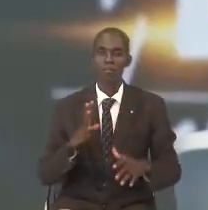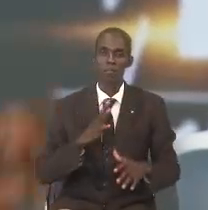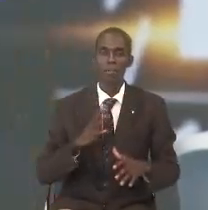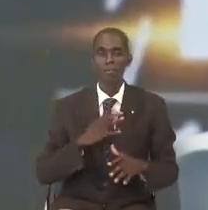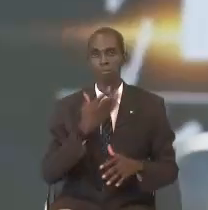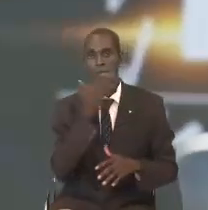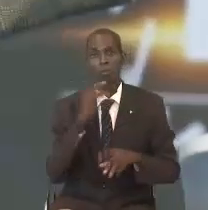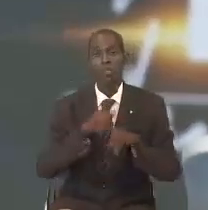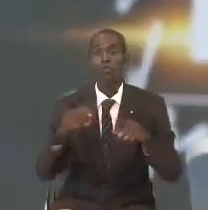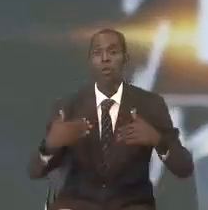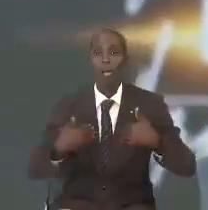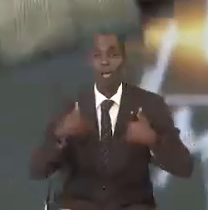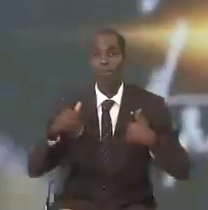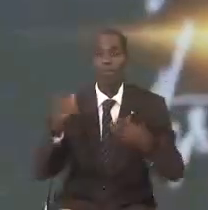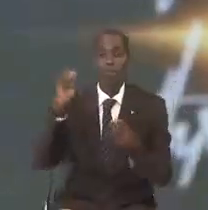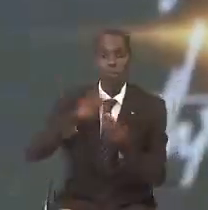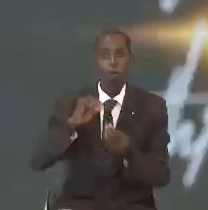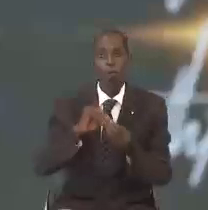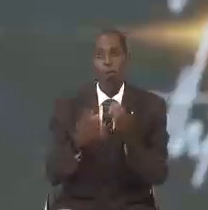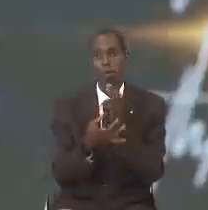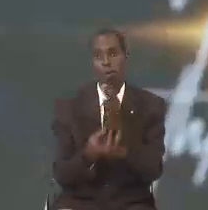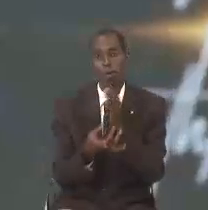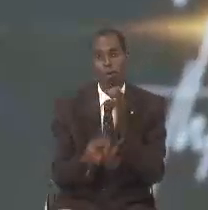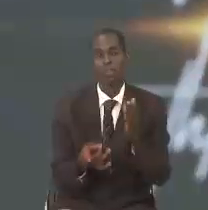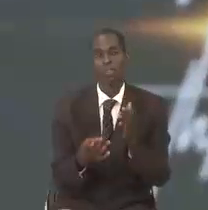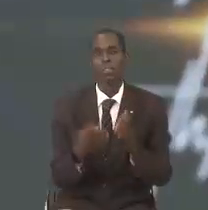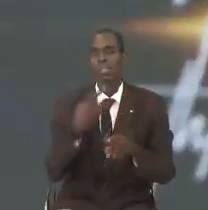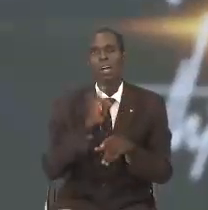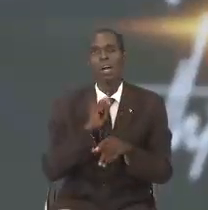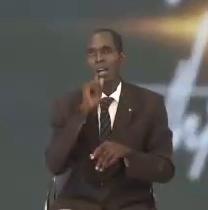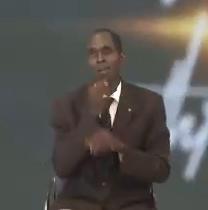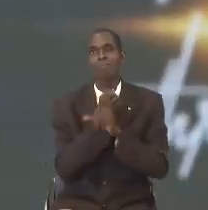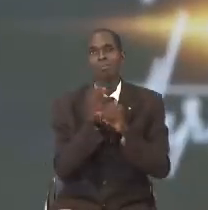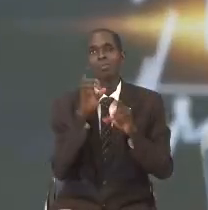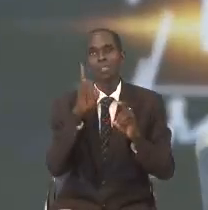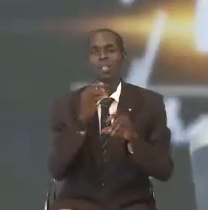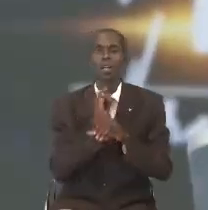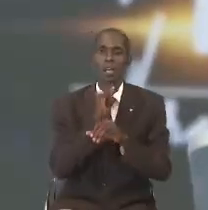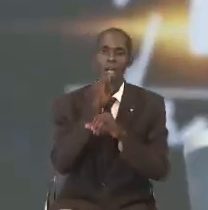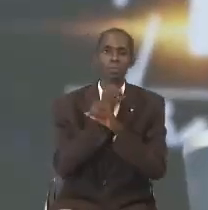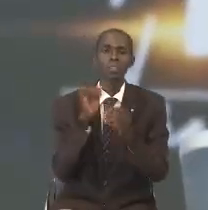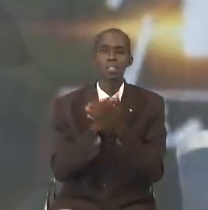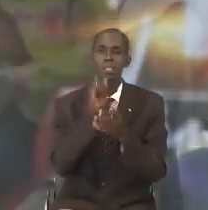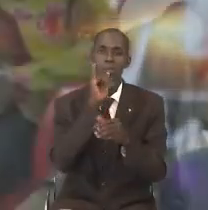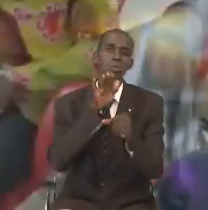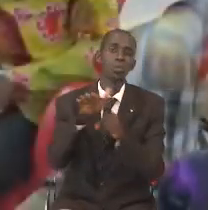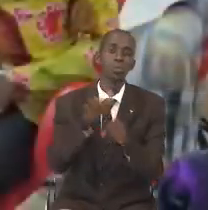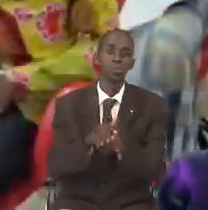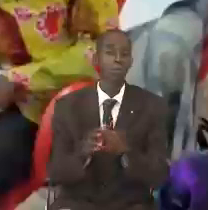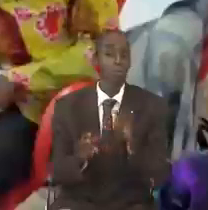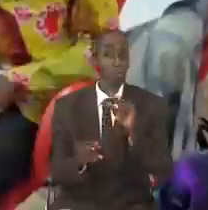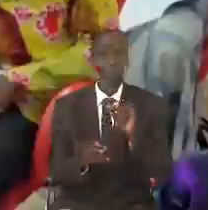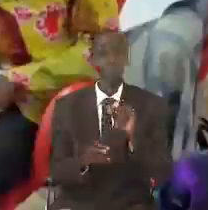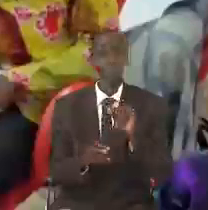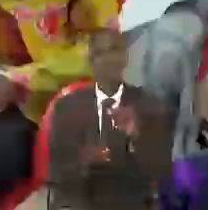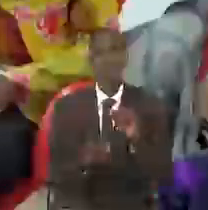oil. I'm saved. That's all. Go ahead. Get sanctified now. 20